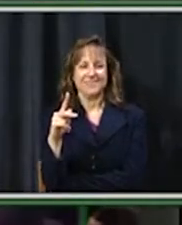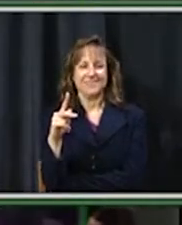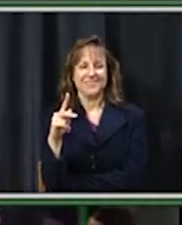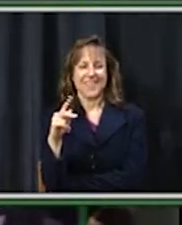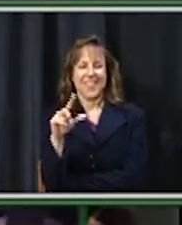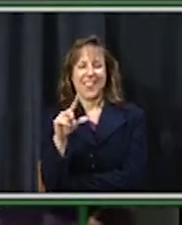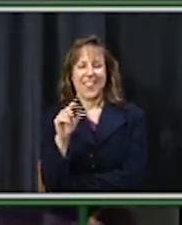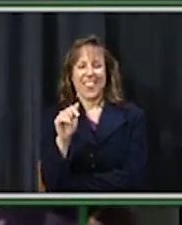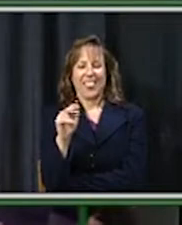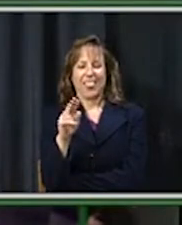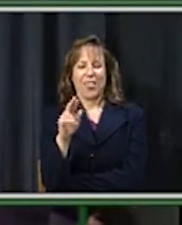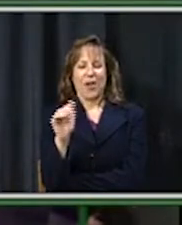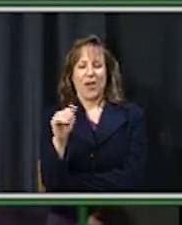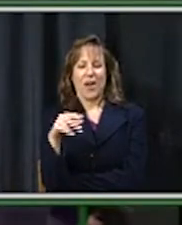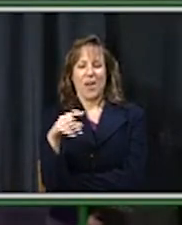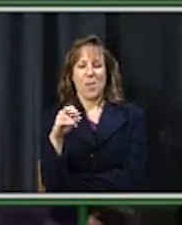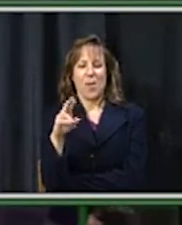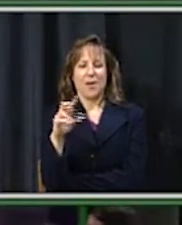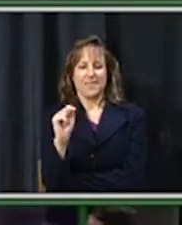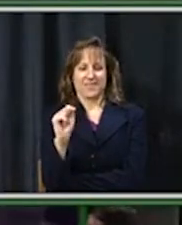Laura Elizabeth Port.